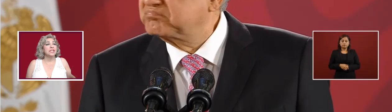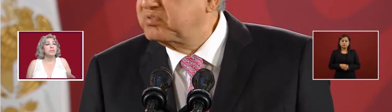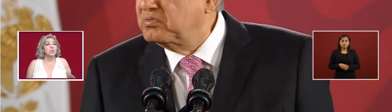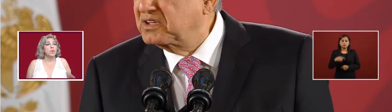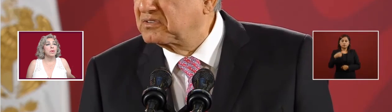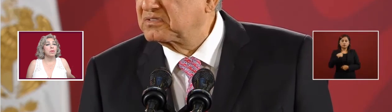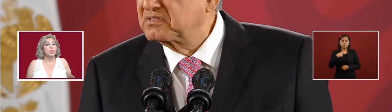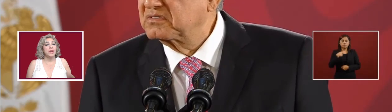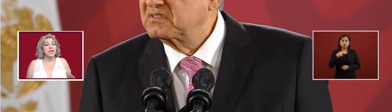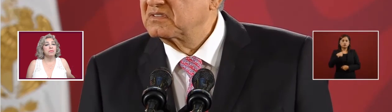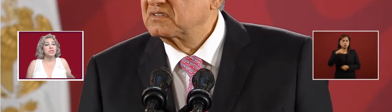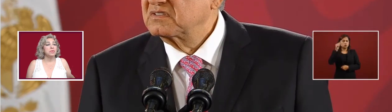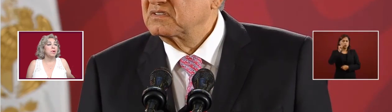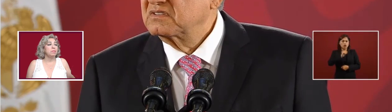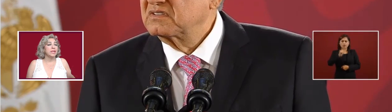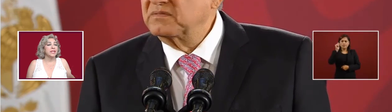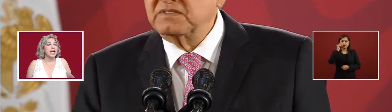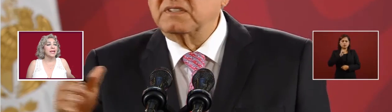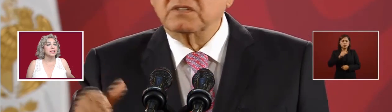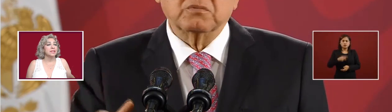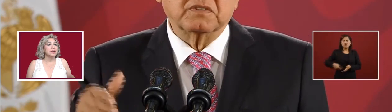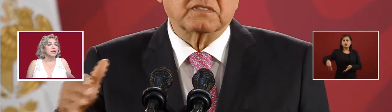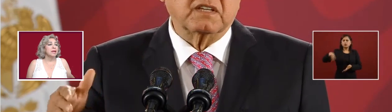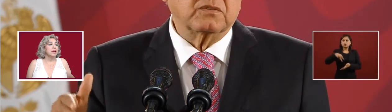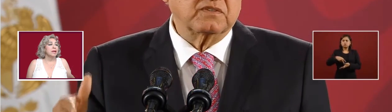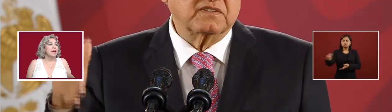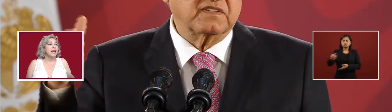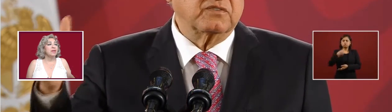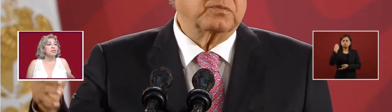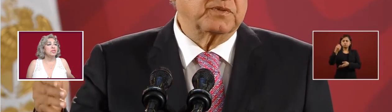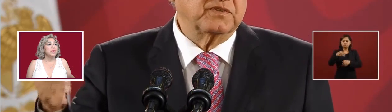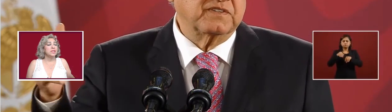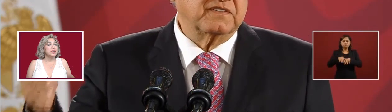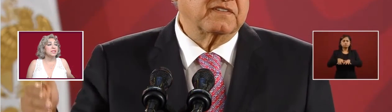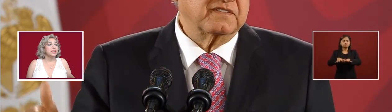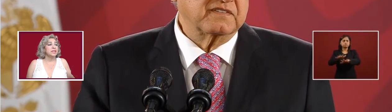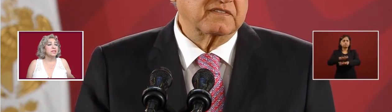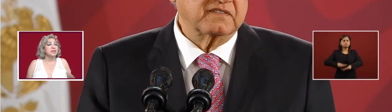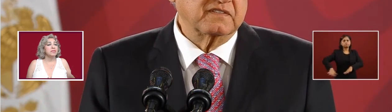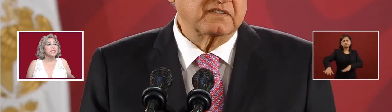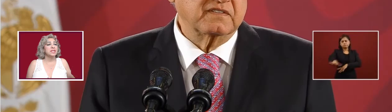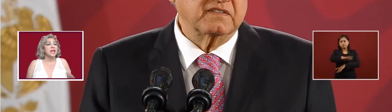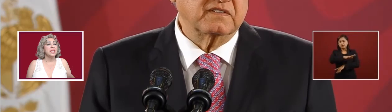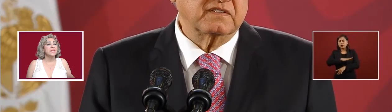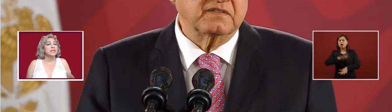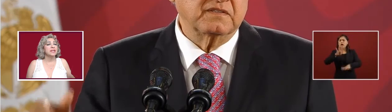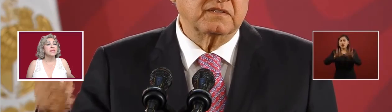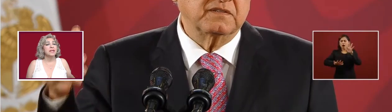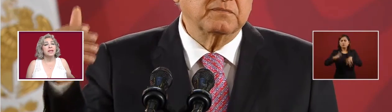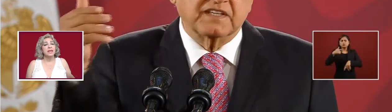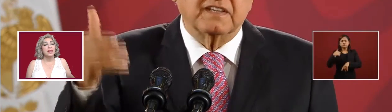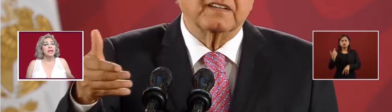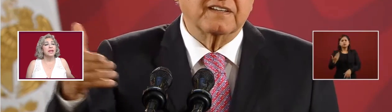except when it comes to public acts. I go to a, to a state,